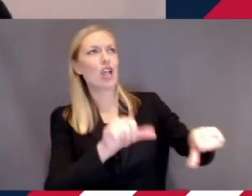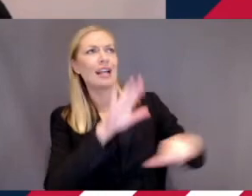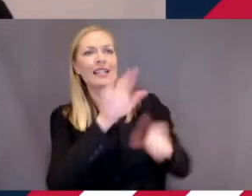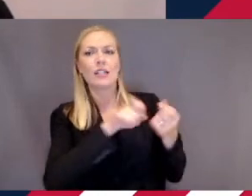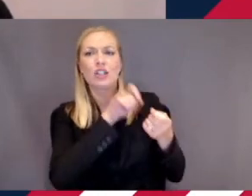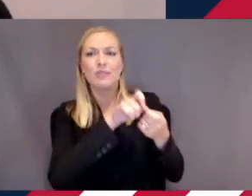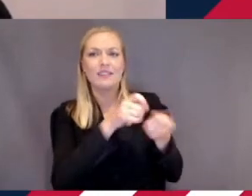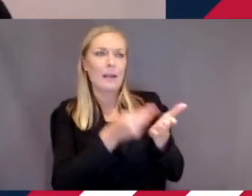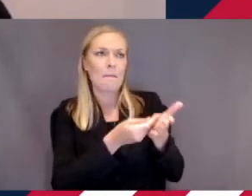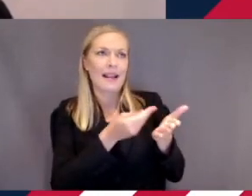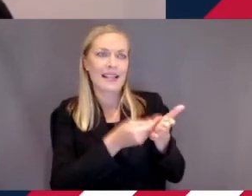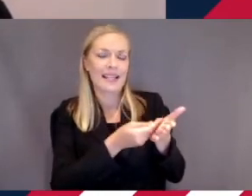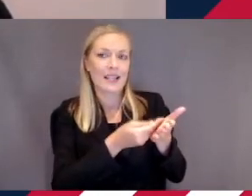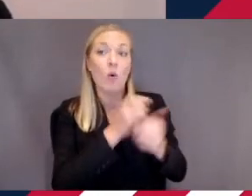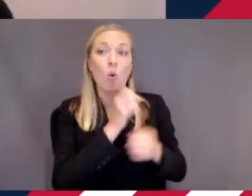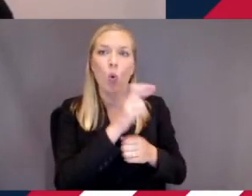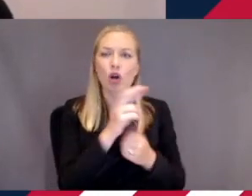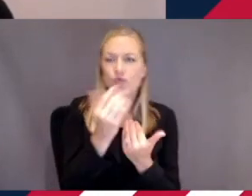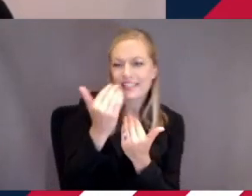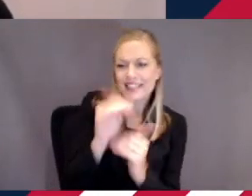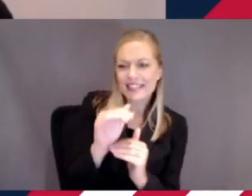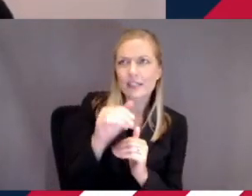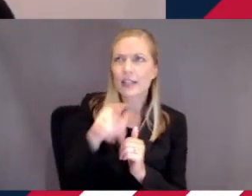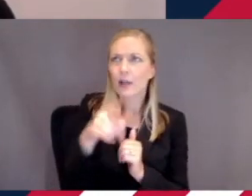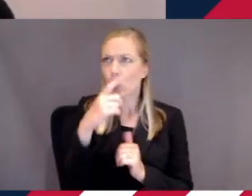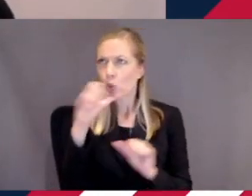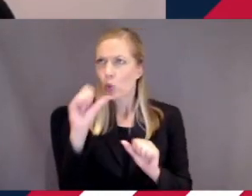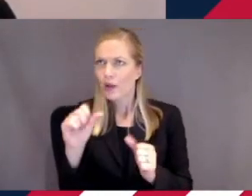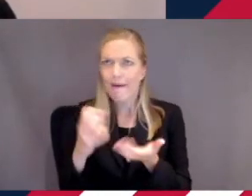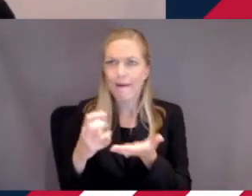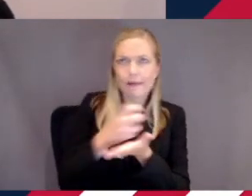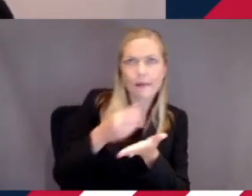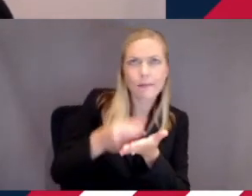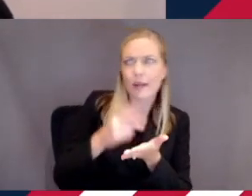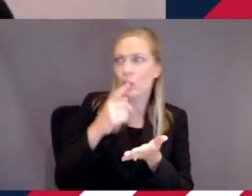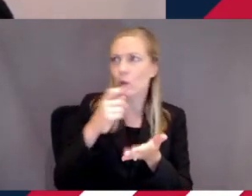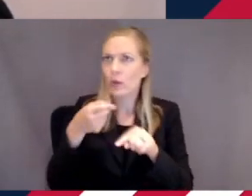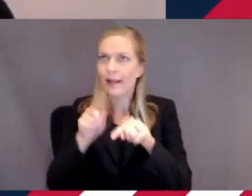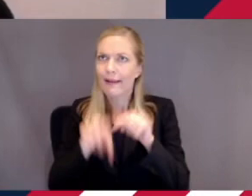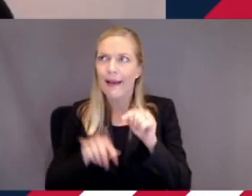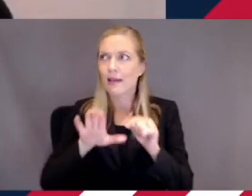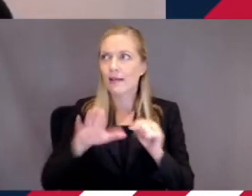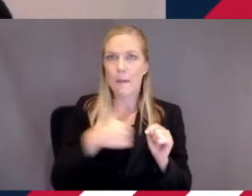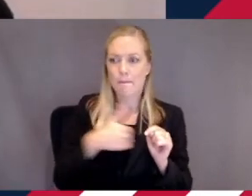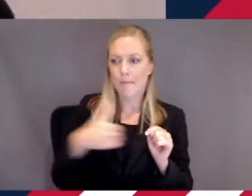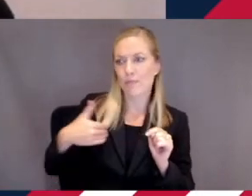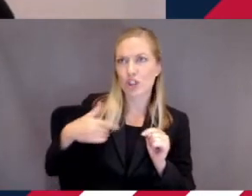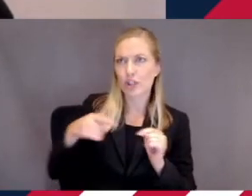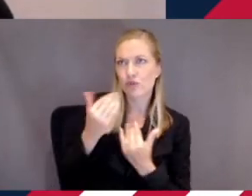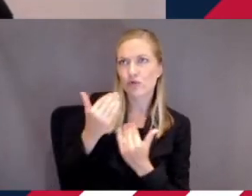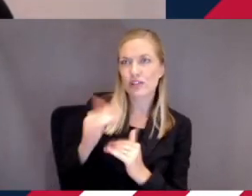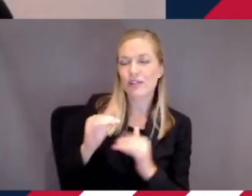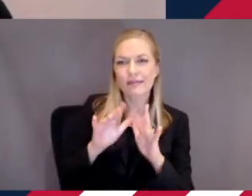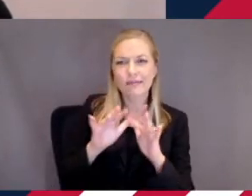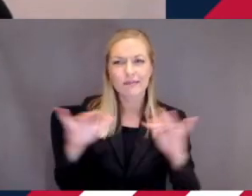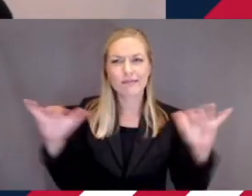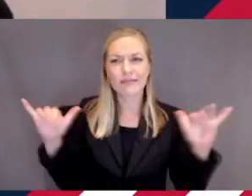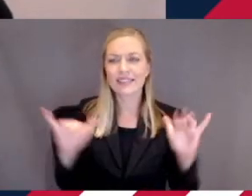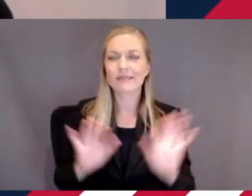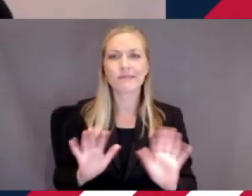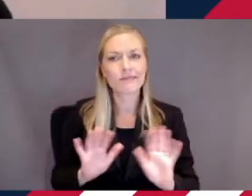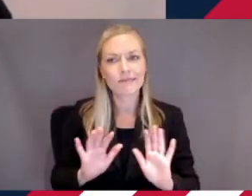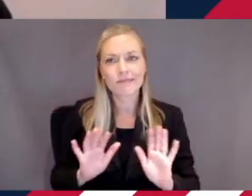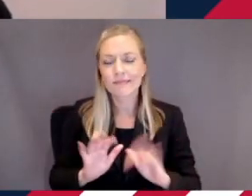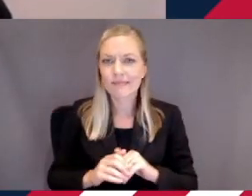eligibility rights of DNC membership. The states and the candidates, I think, do a pretty good job